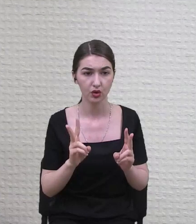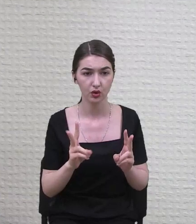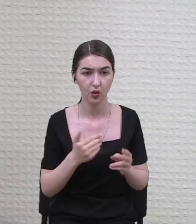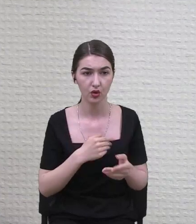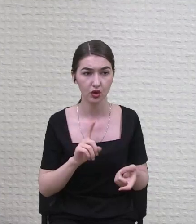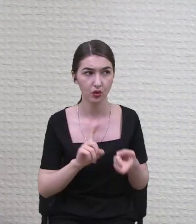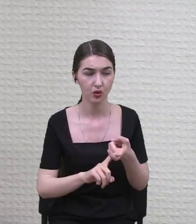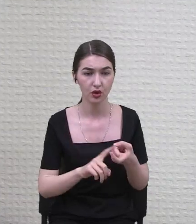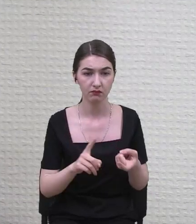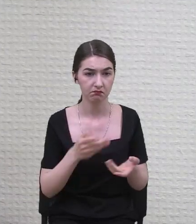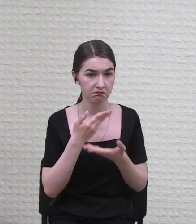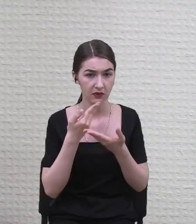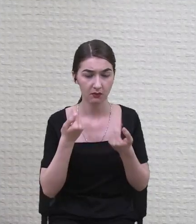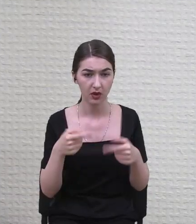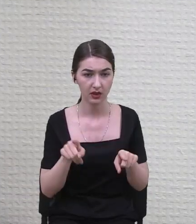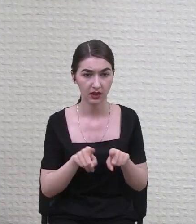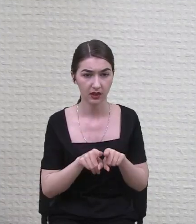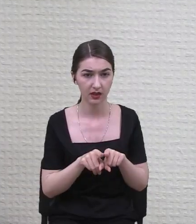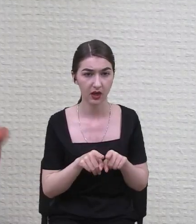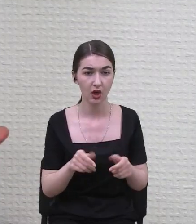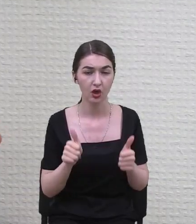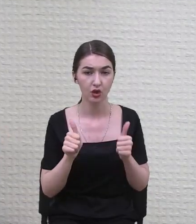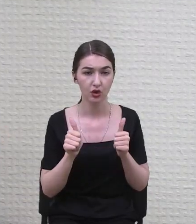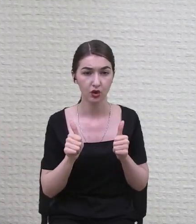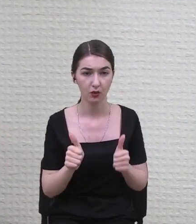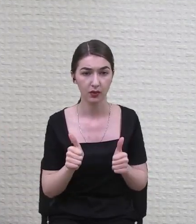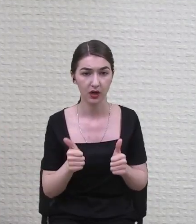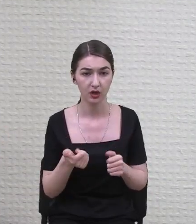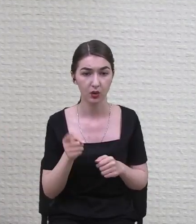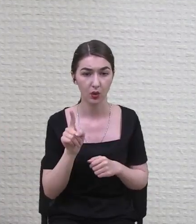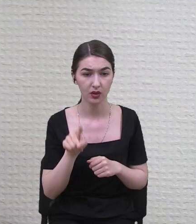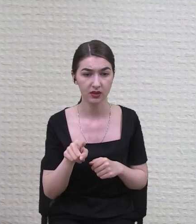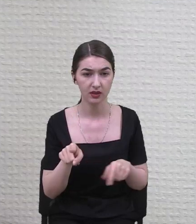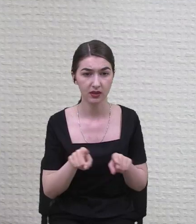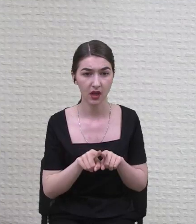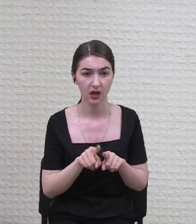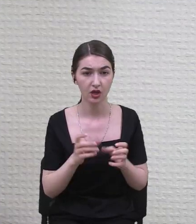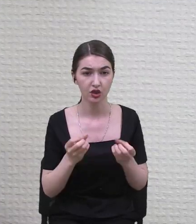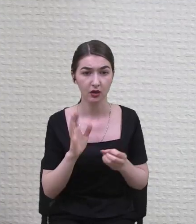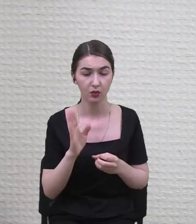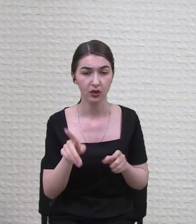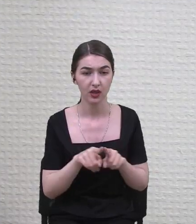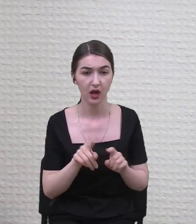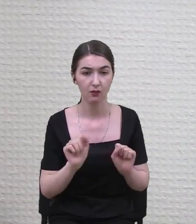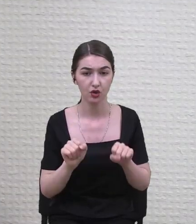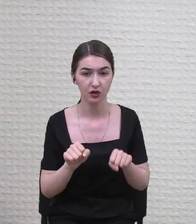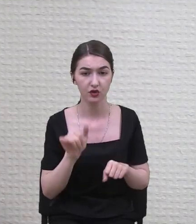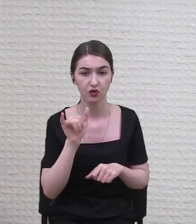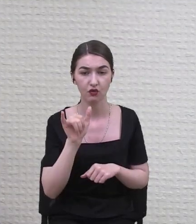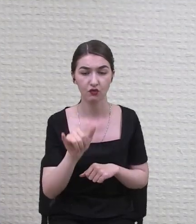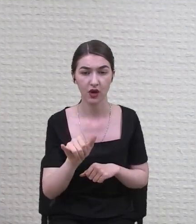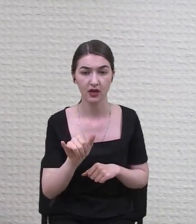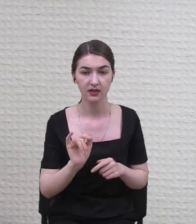Nobody? Okay. Very well. Again, there will still be an opportunity within the week after